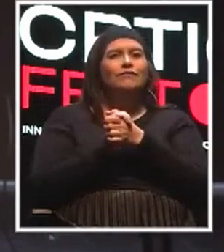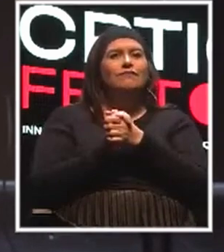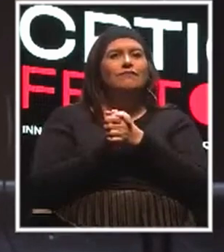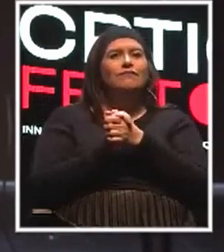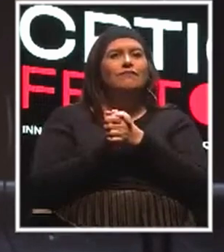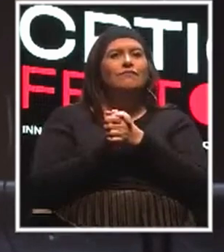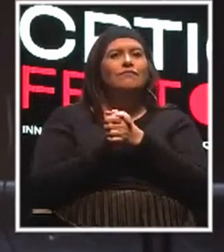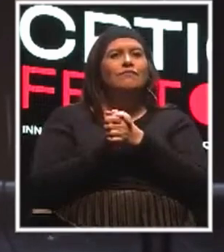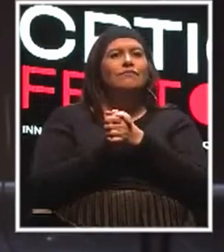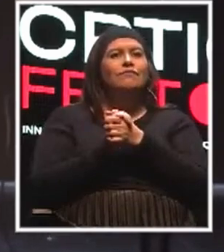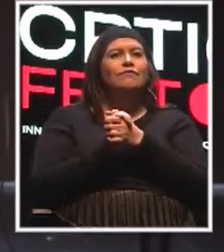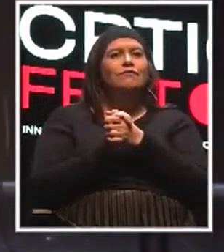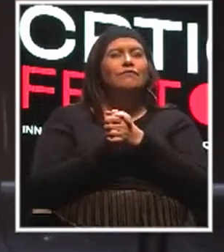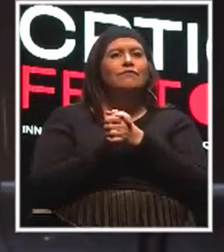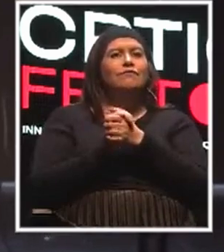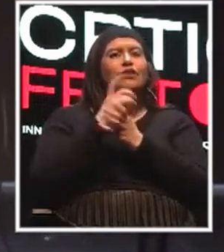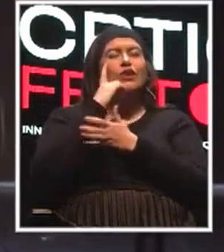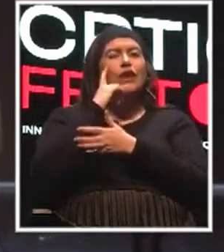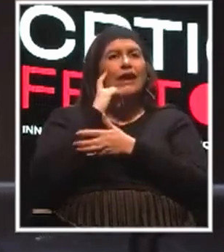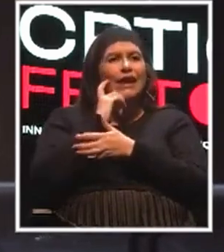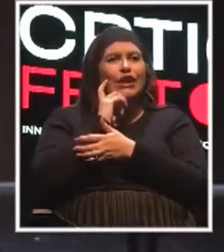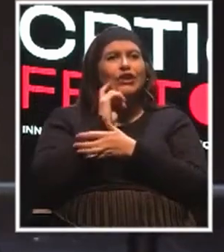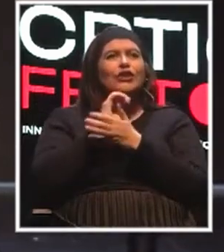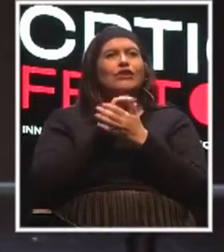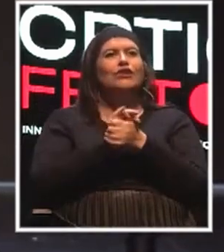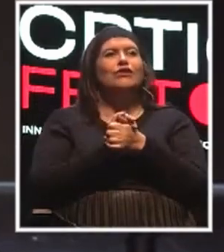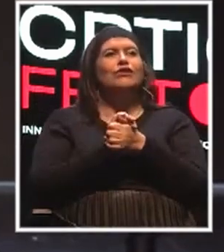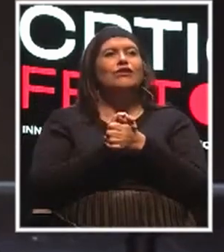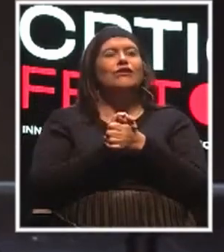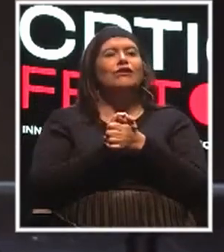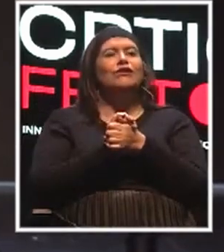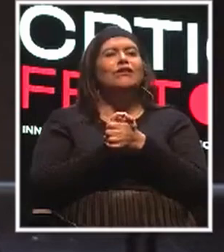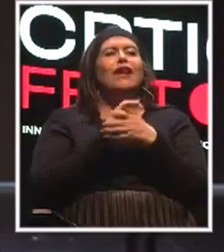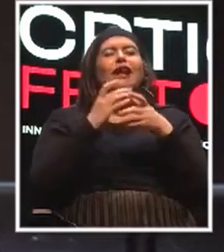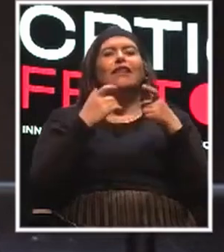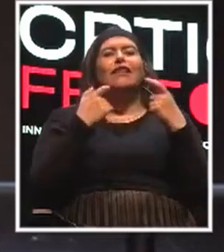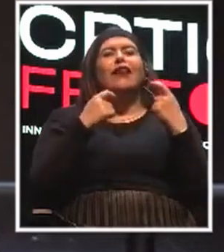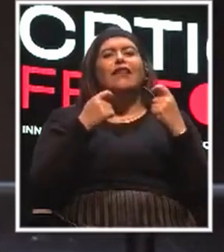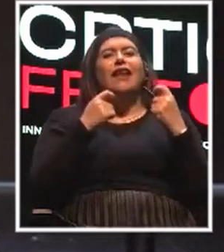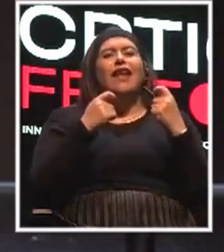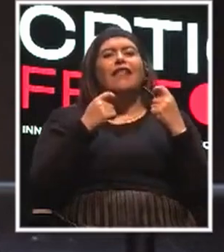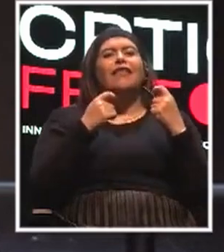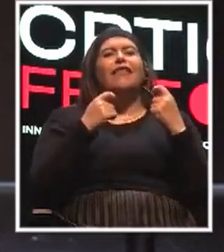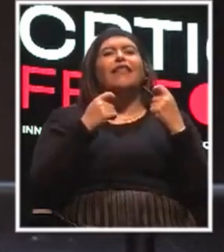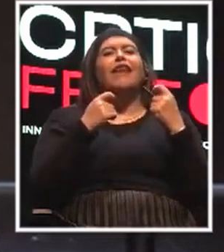been more like more selling of it in the organization, if that makes sense. And